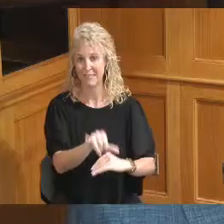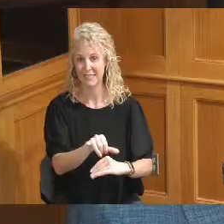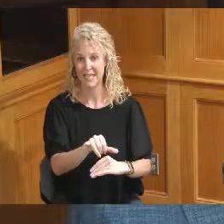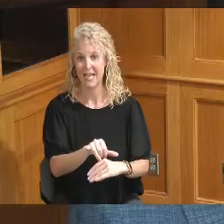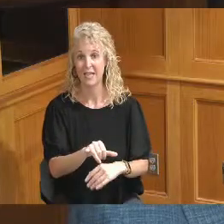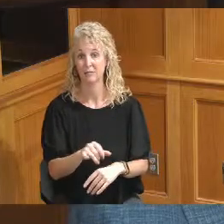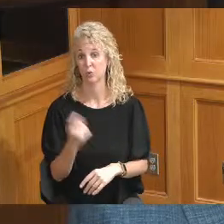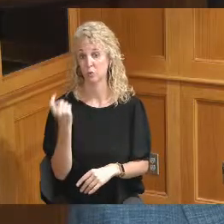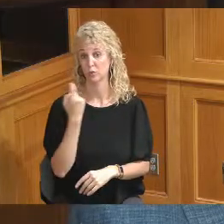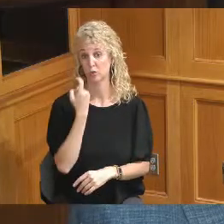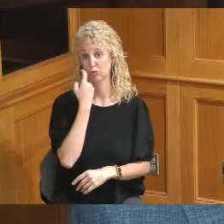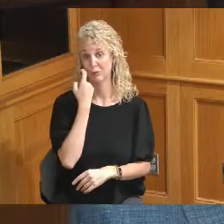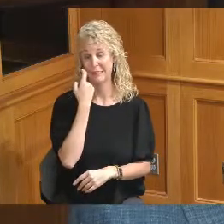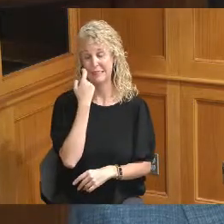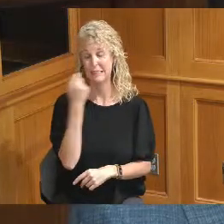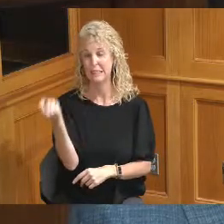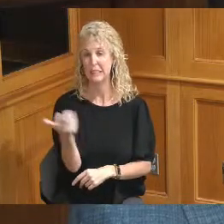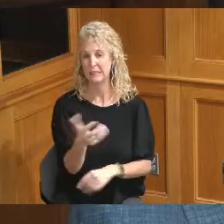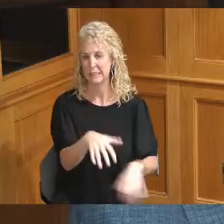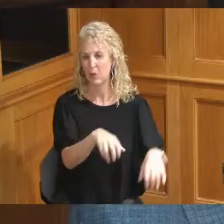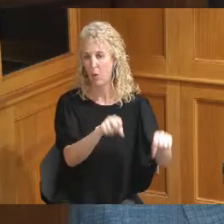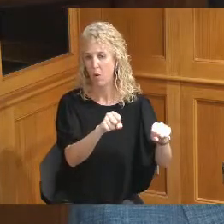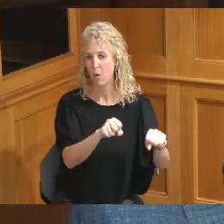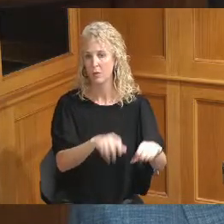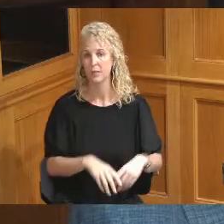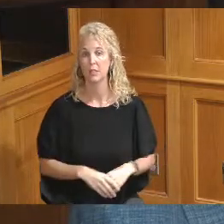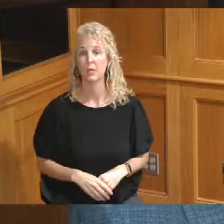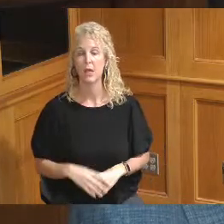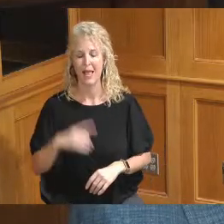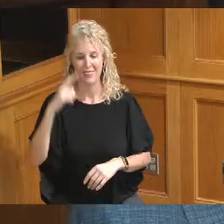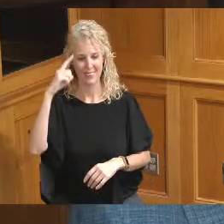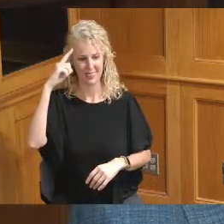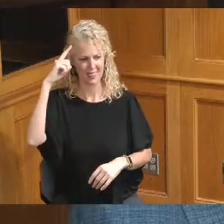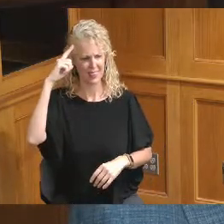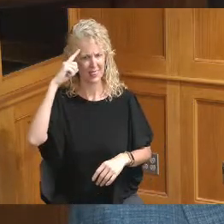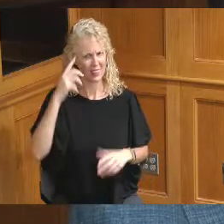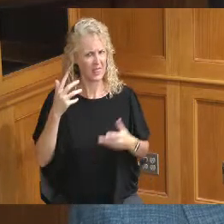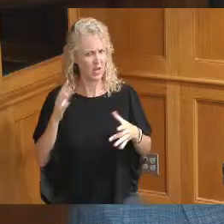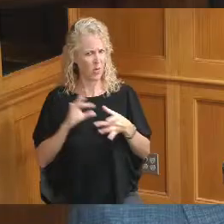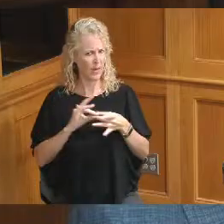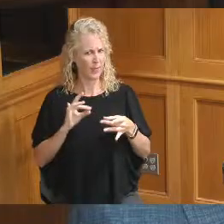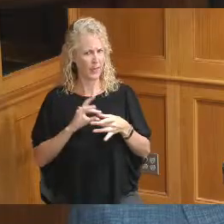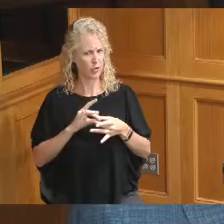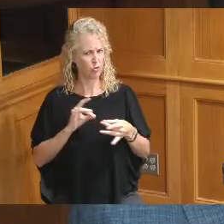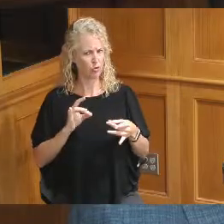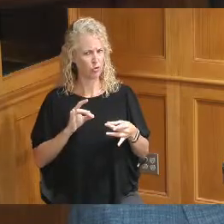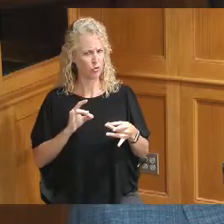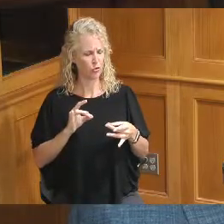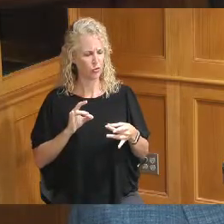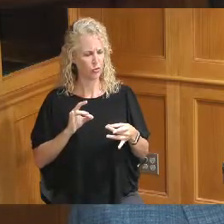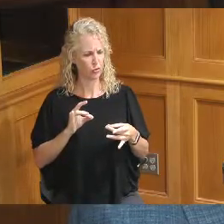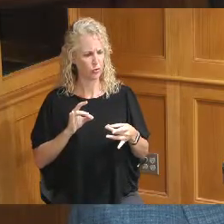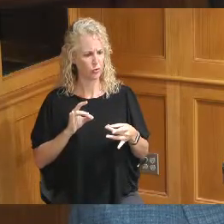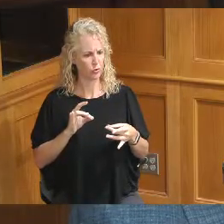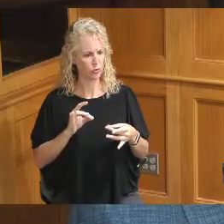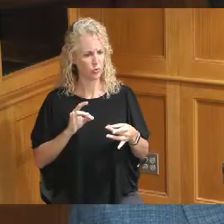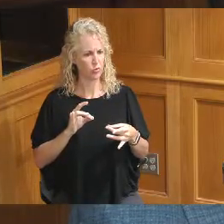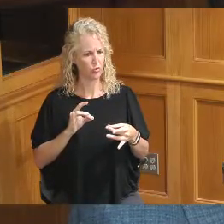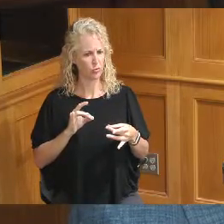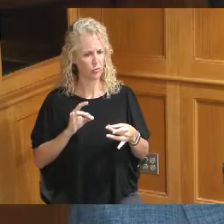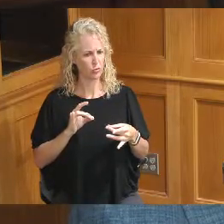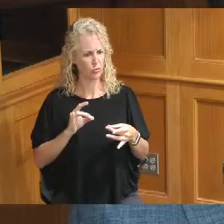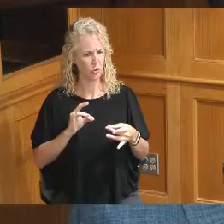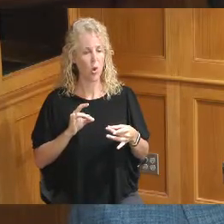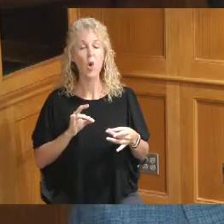Rock Casino. And then I think we mentioned this already. We did do the ribbon